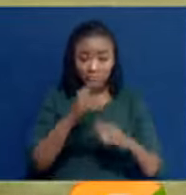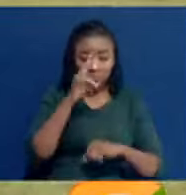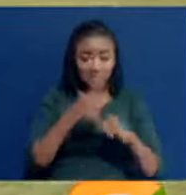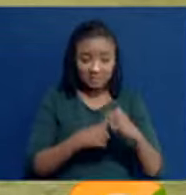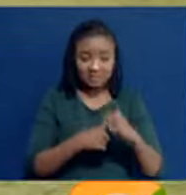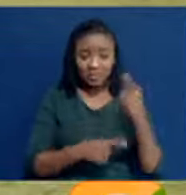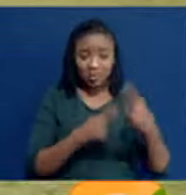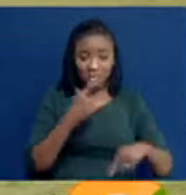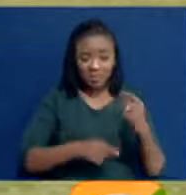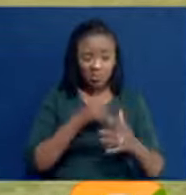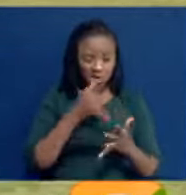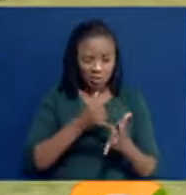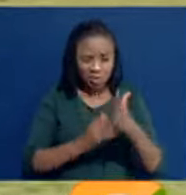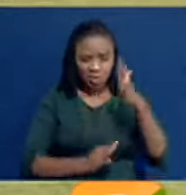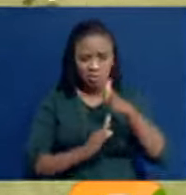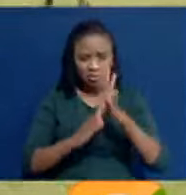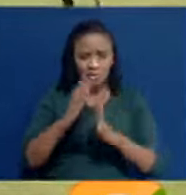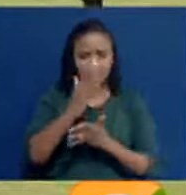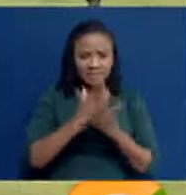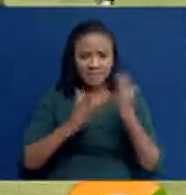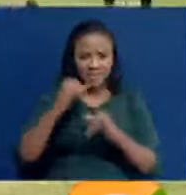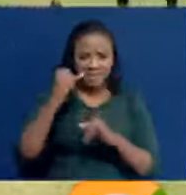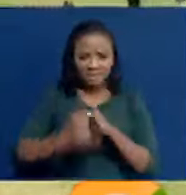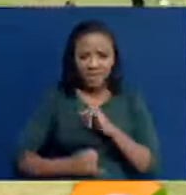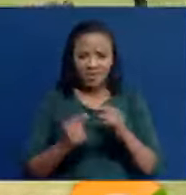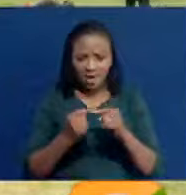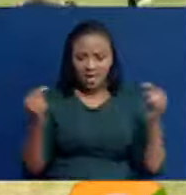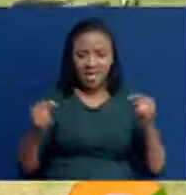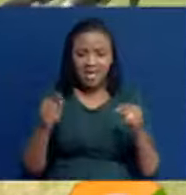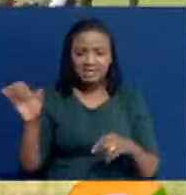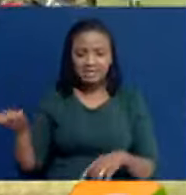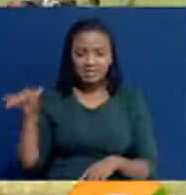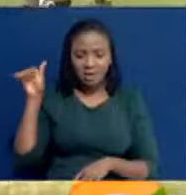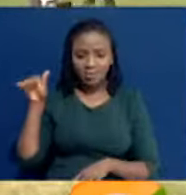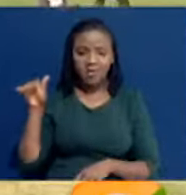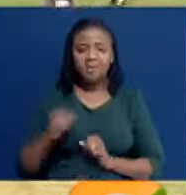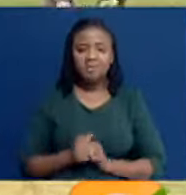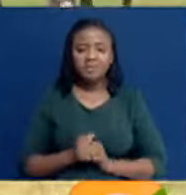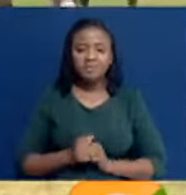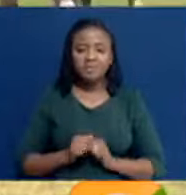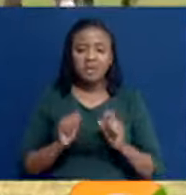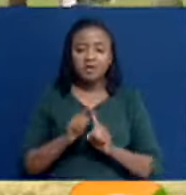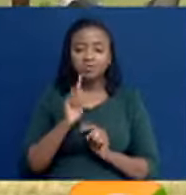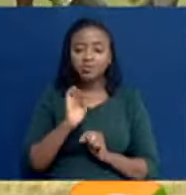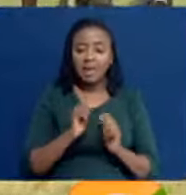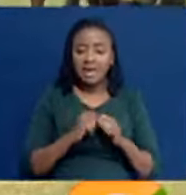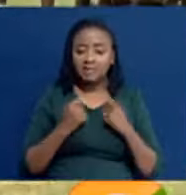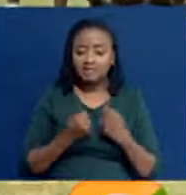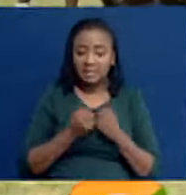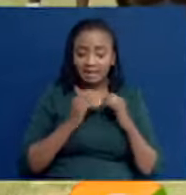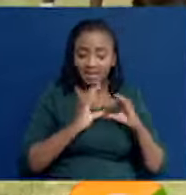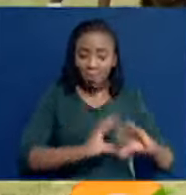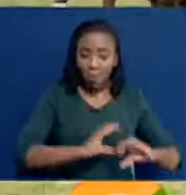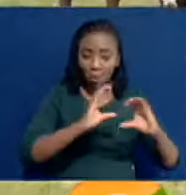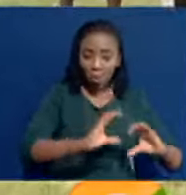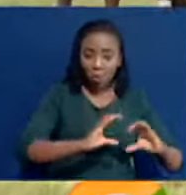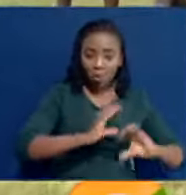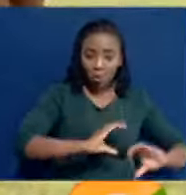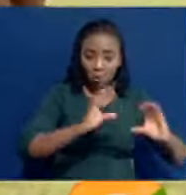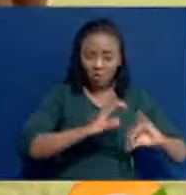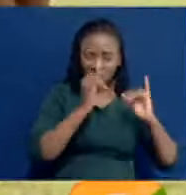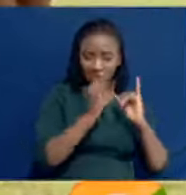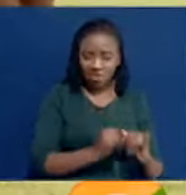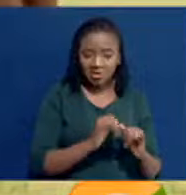tough semi-final against the host Zimbabwe. The new look team under coach Kevin Bling Wambua